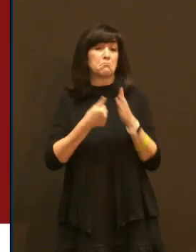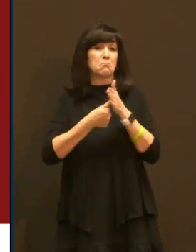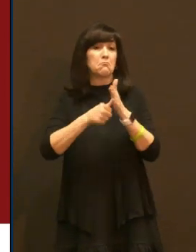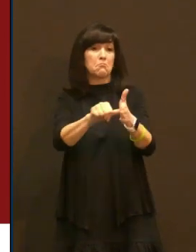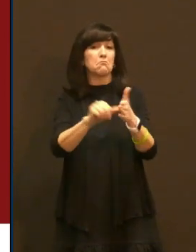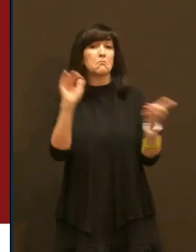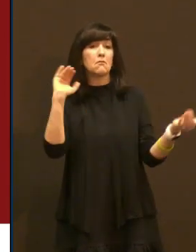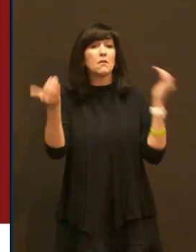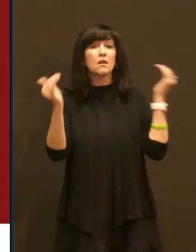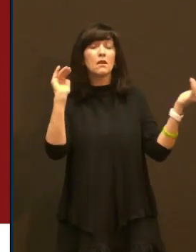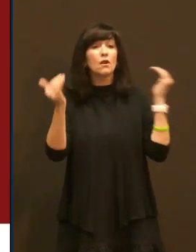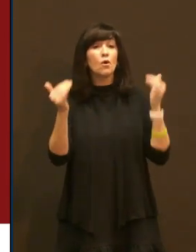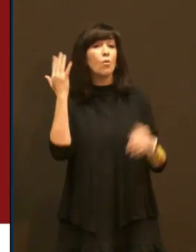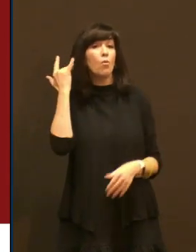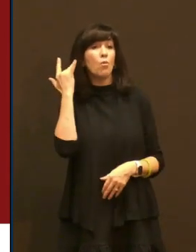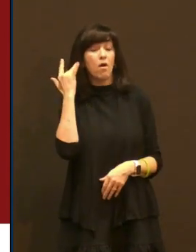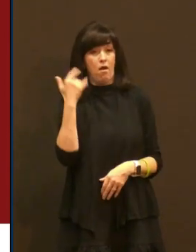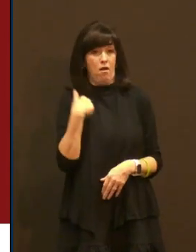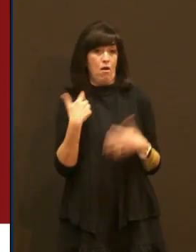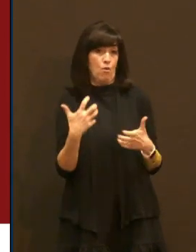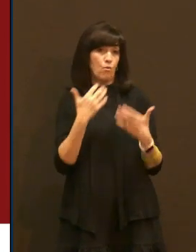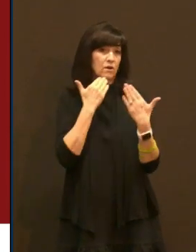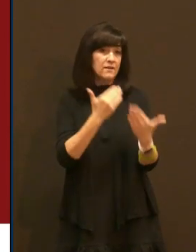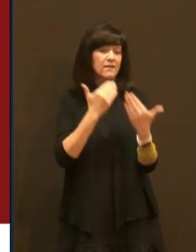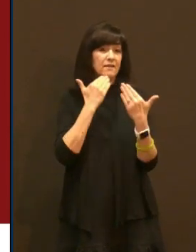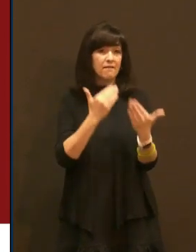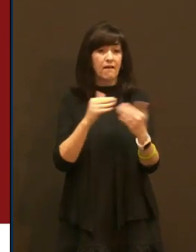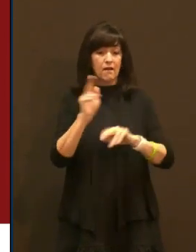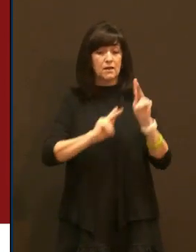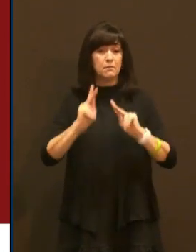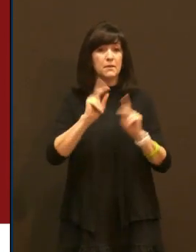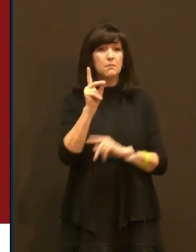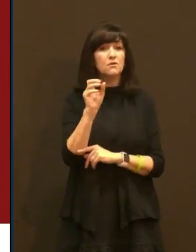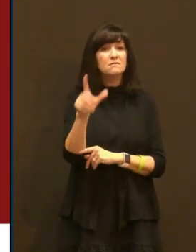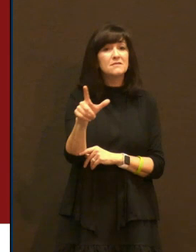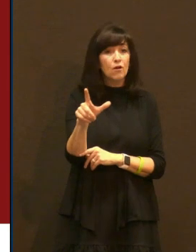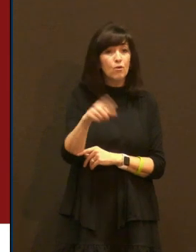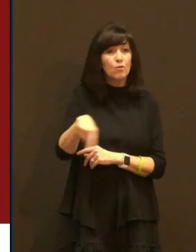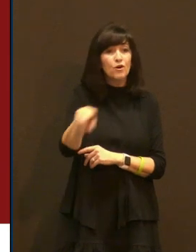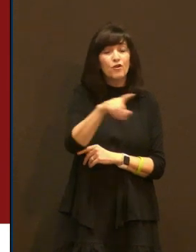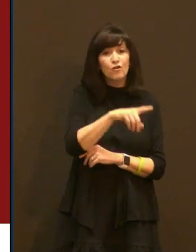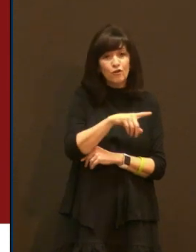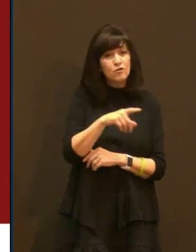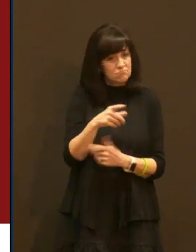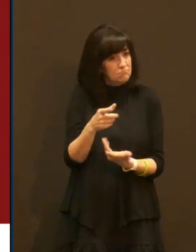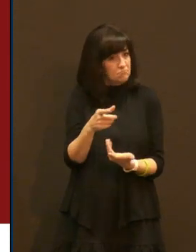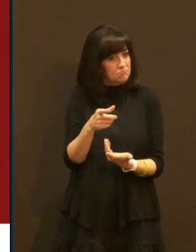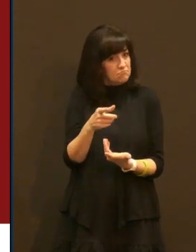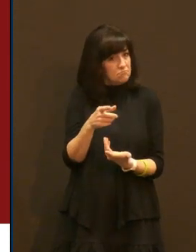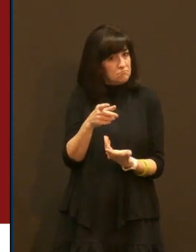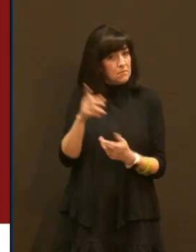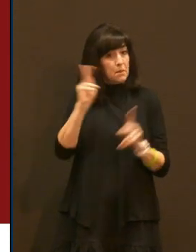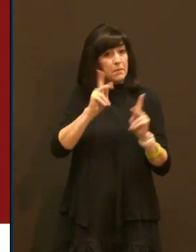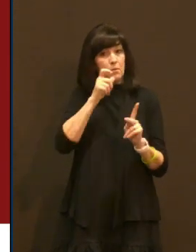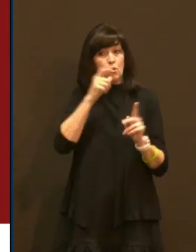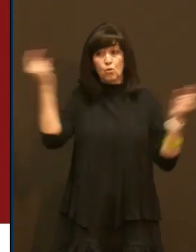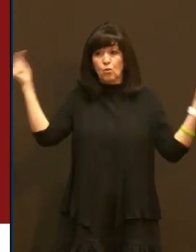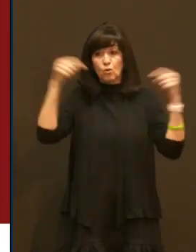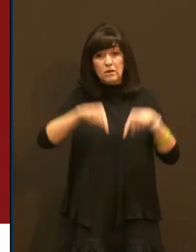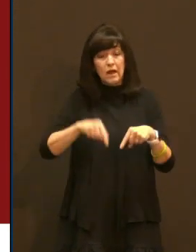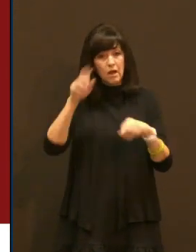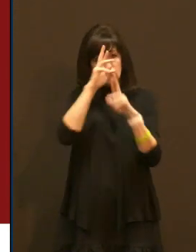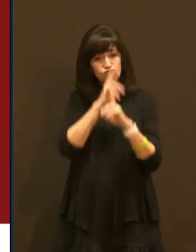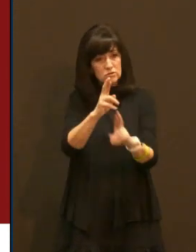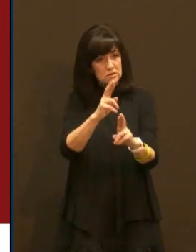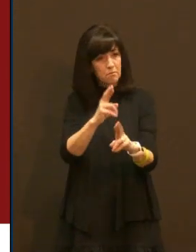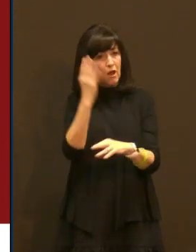express gratitude to the people of Delaware and others who came to Delaware with the 14-day quarantine